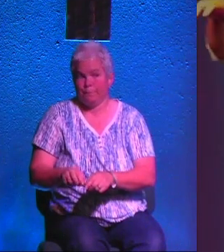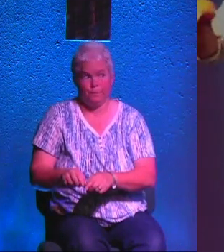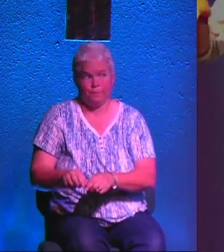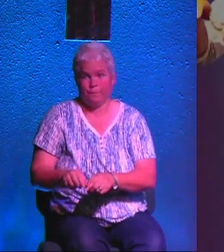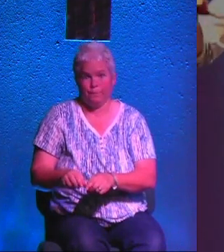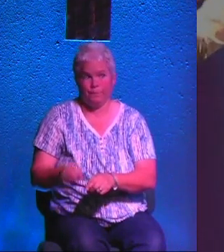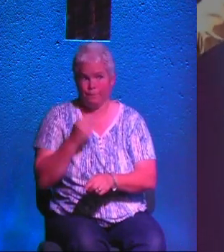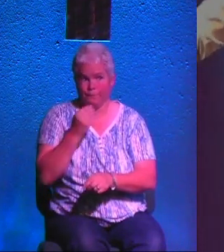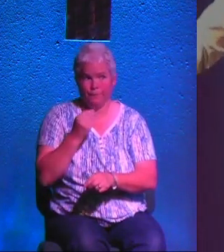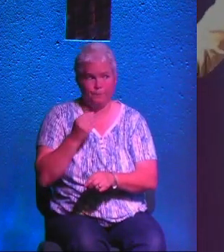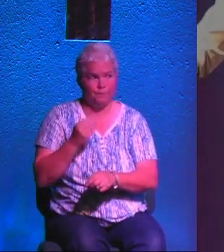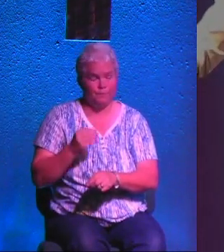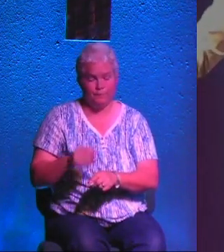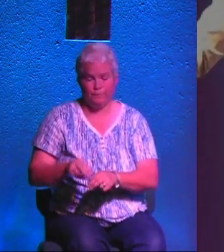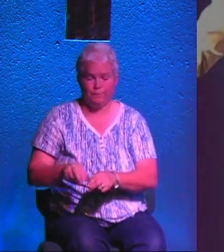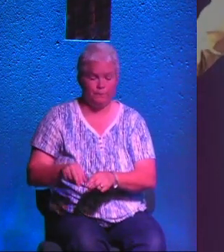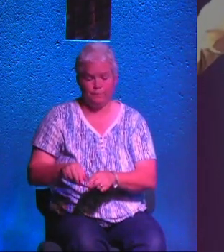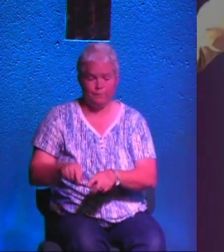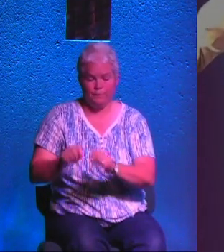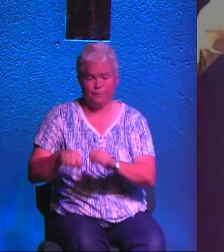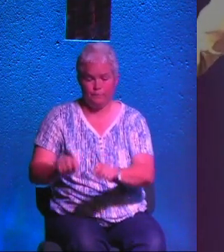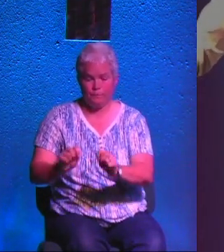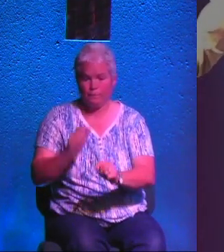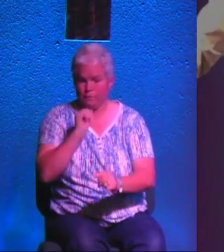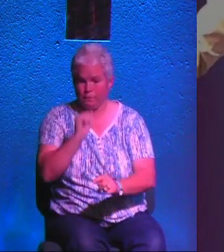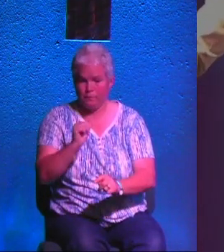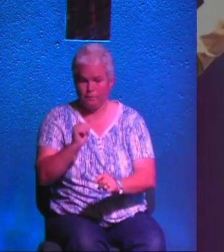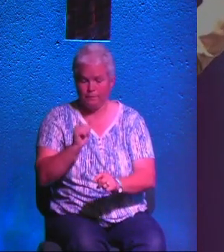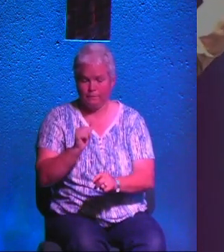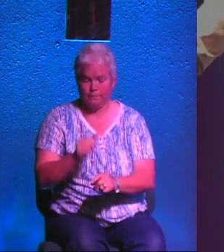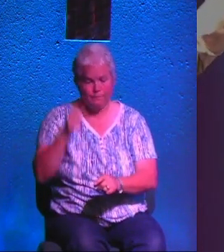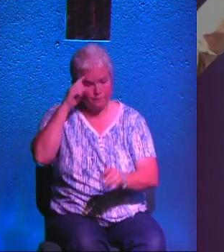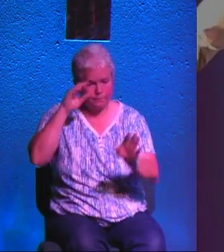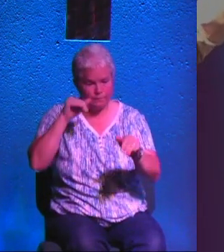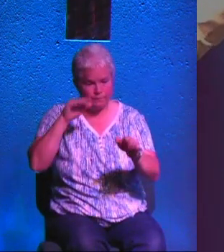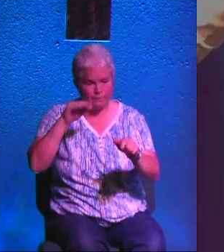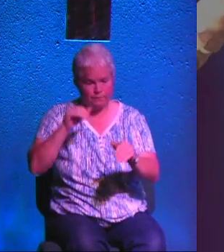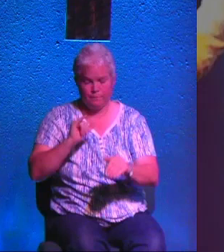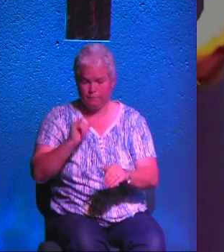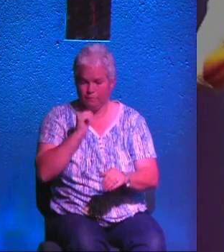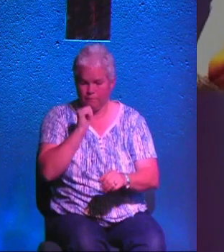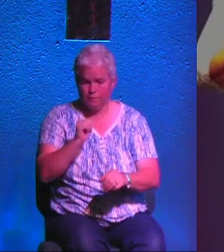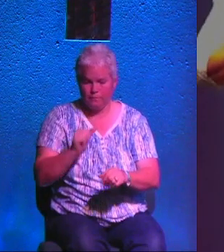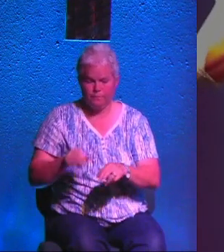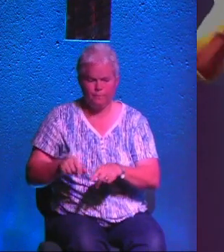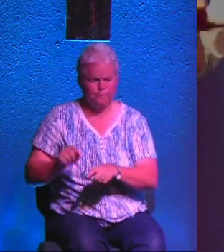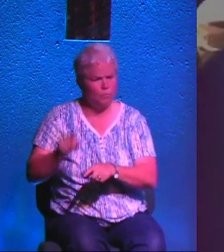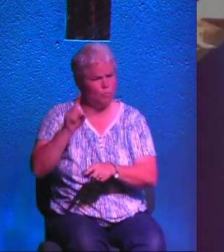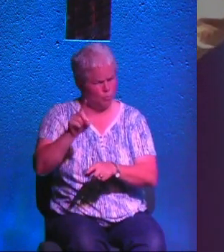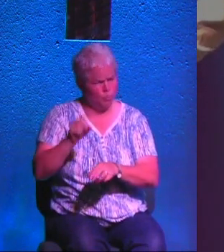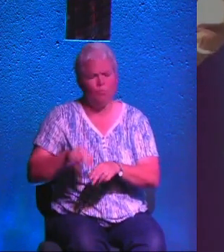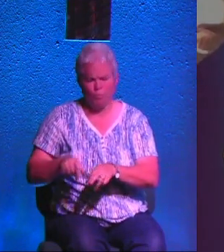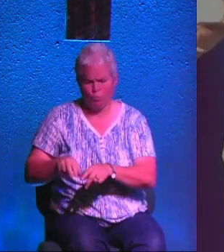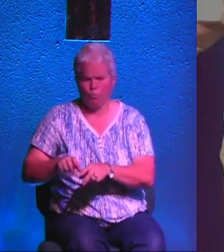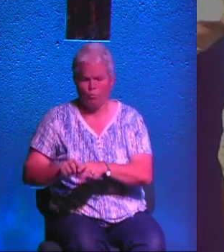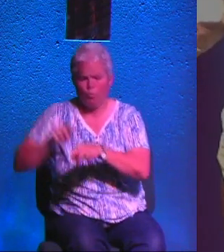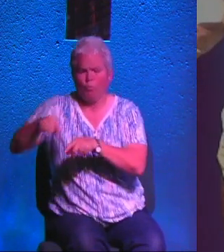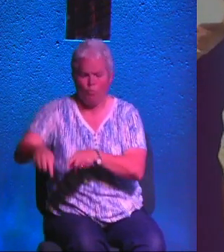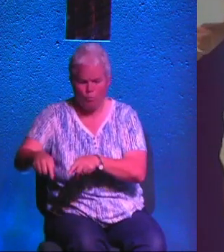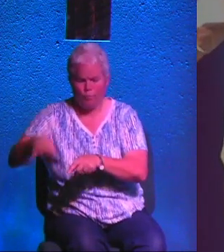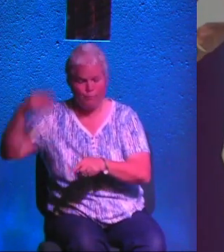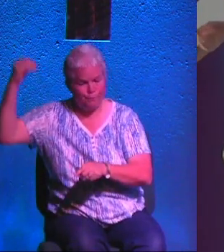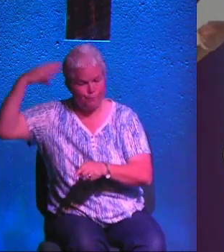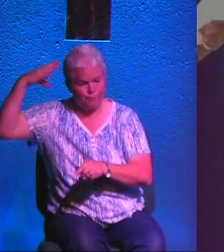I'm not going to indulge in that. At least I'm going to try not to. Well, I hope I don't. Well, maybe just this once because I'm under